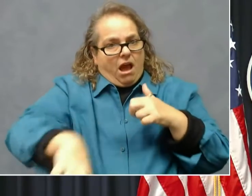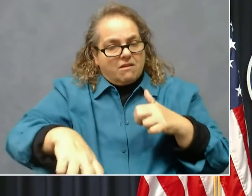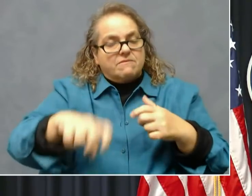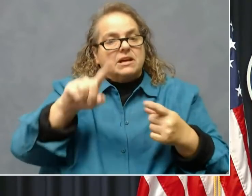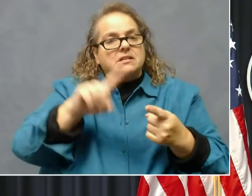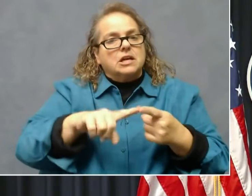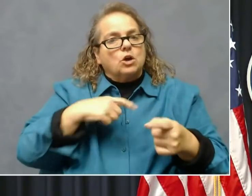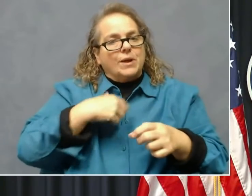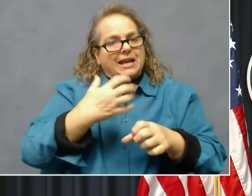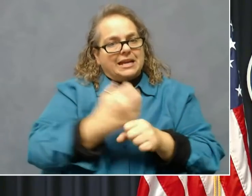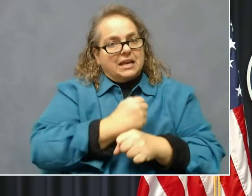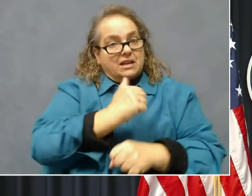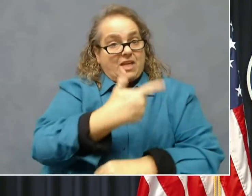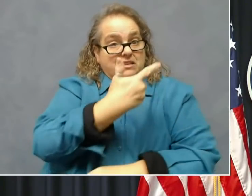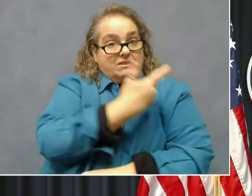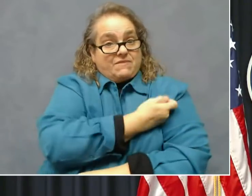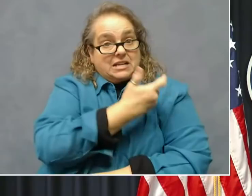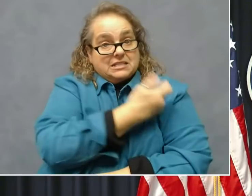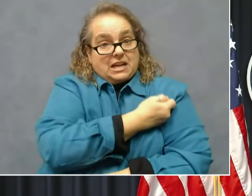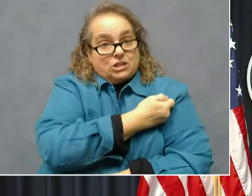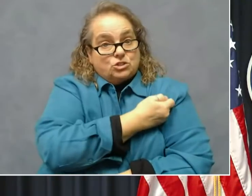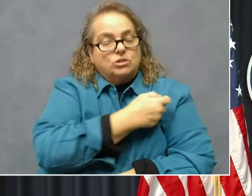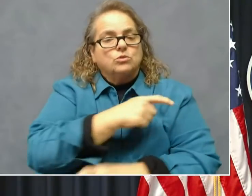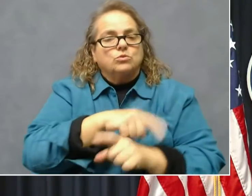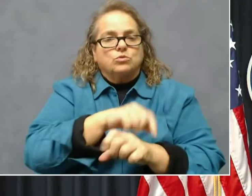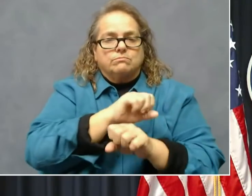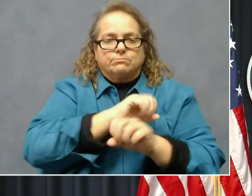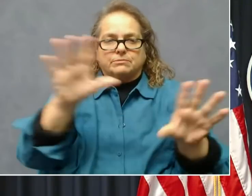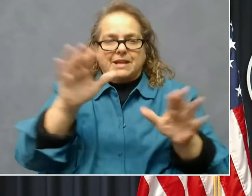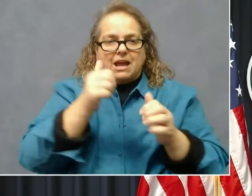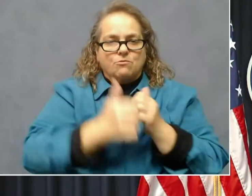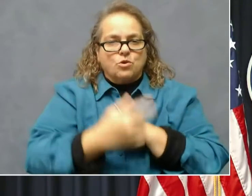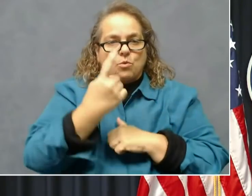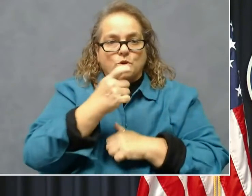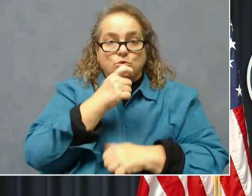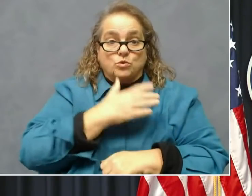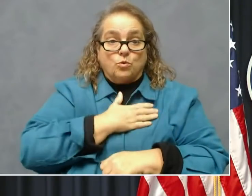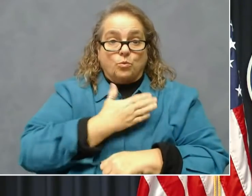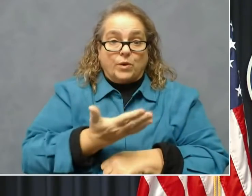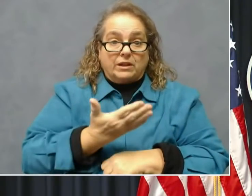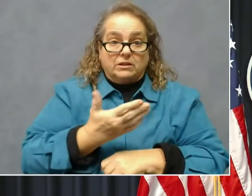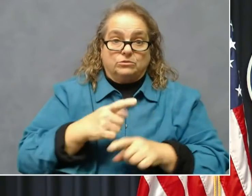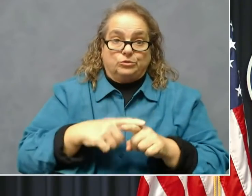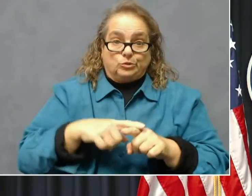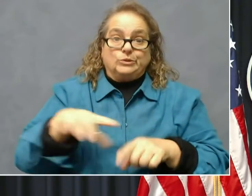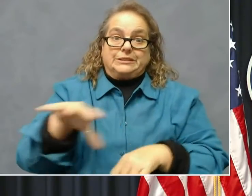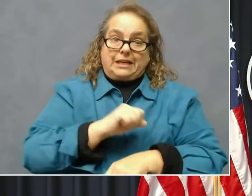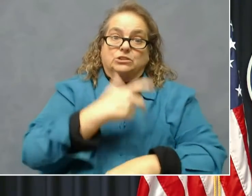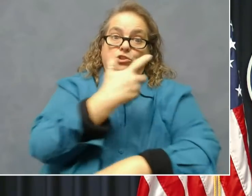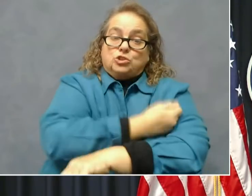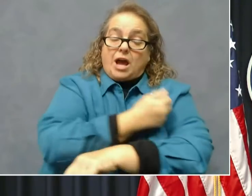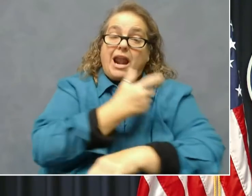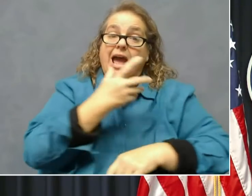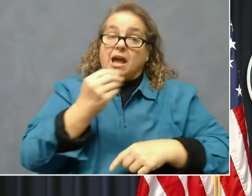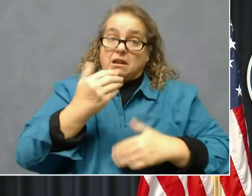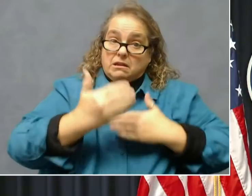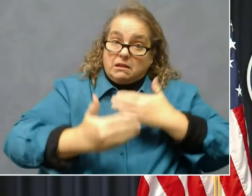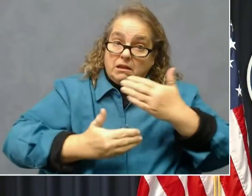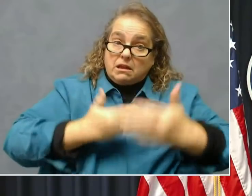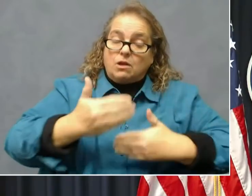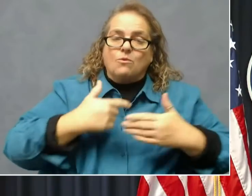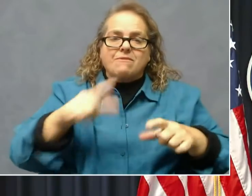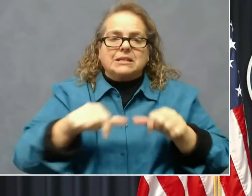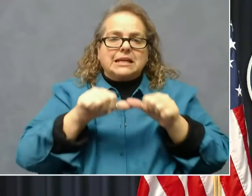out to everyone who is willing to take it. And along the way, we're going to have to continue our programs that help